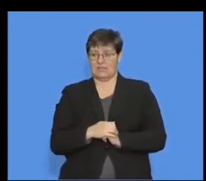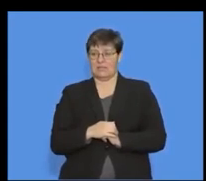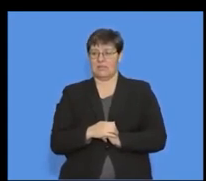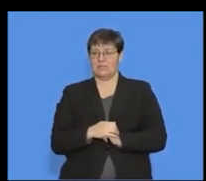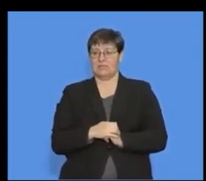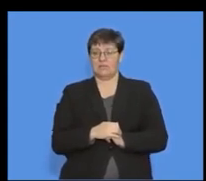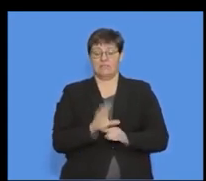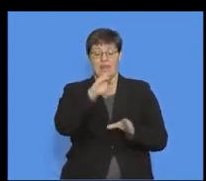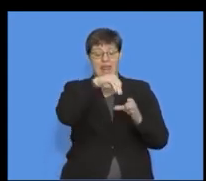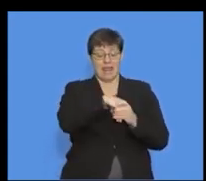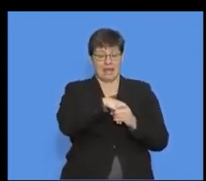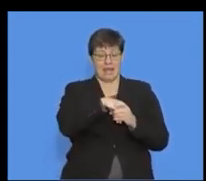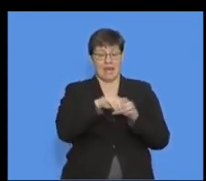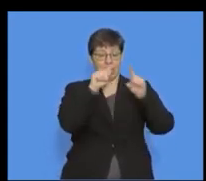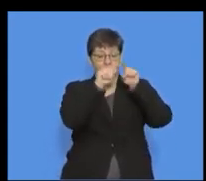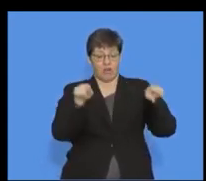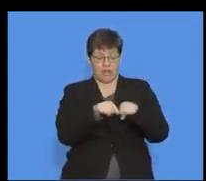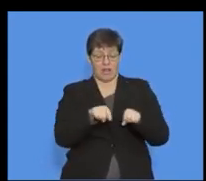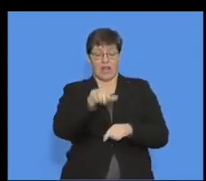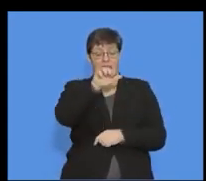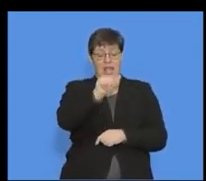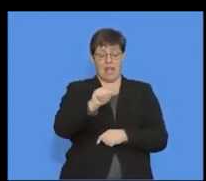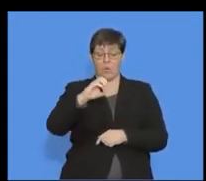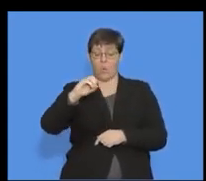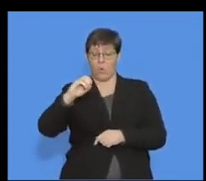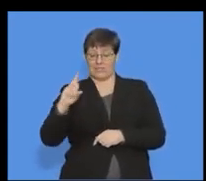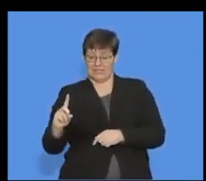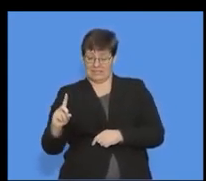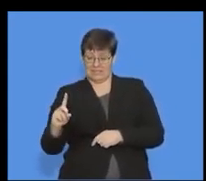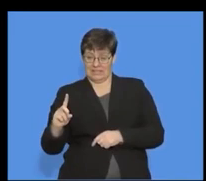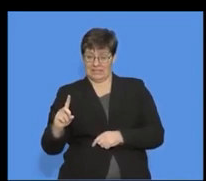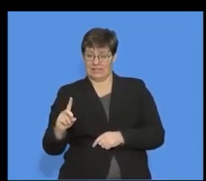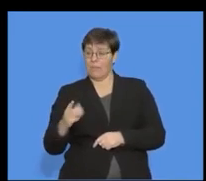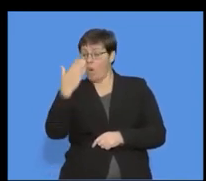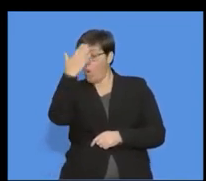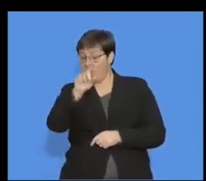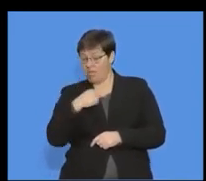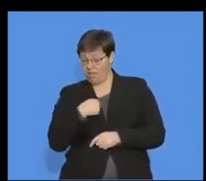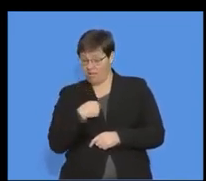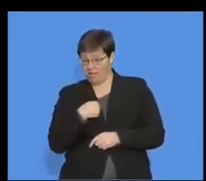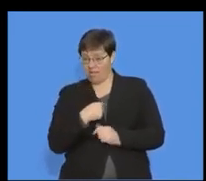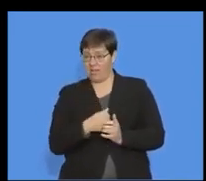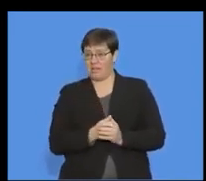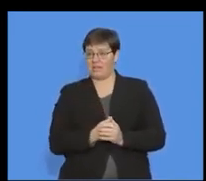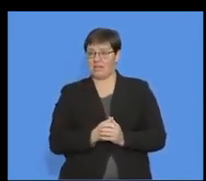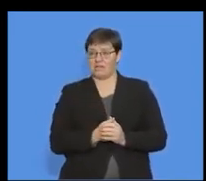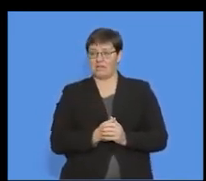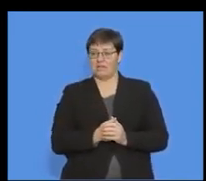will then say in triangle AOD, I know that I will